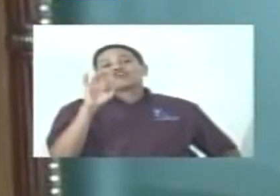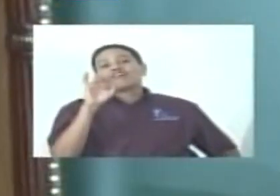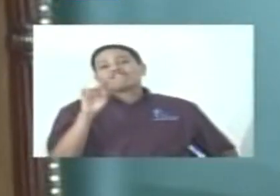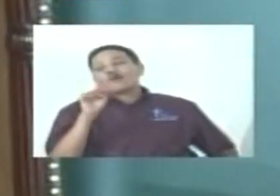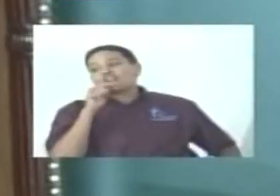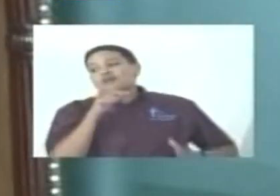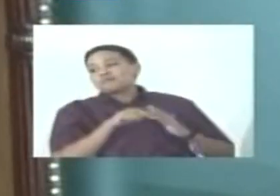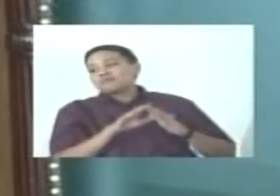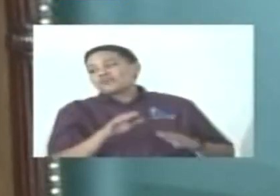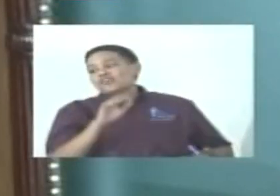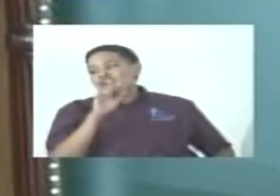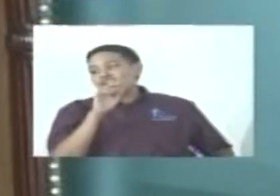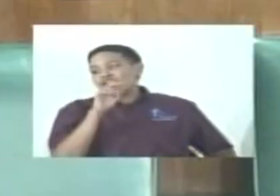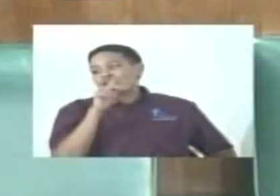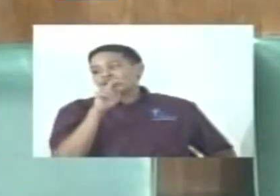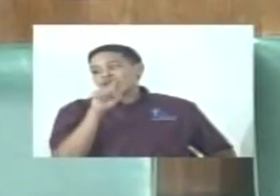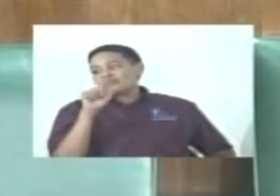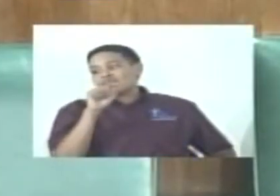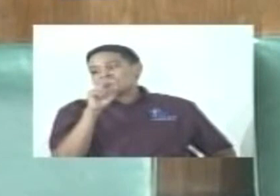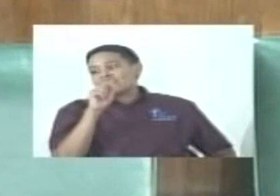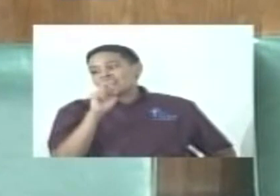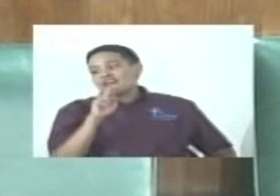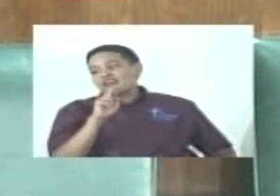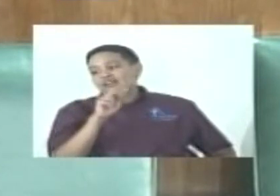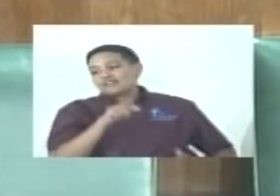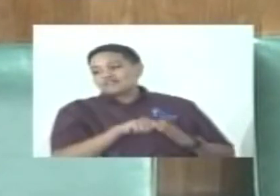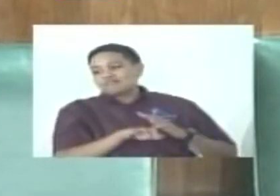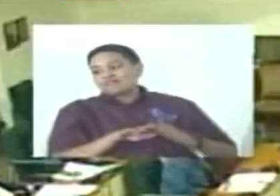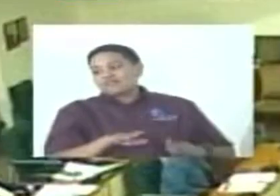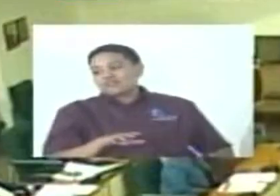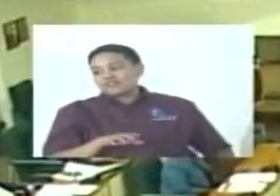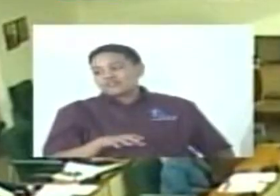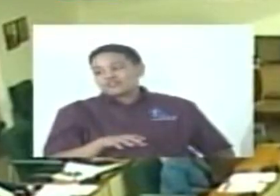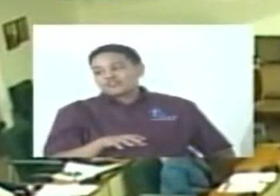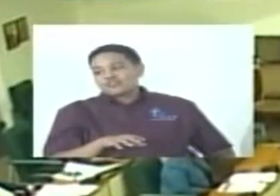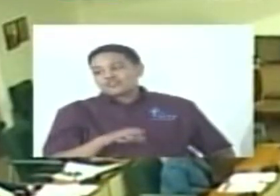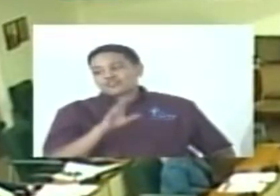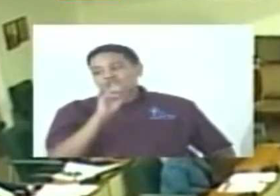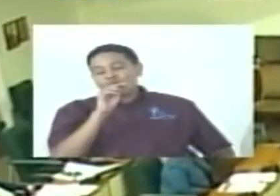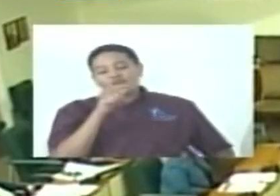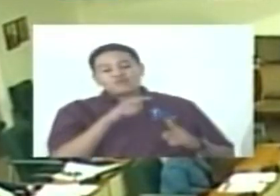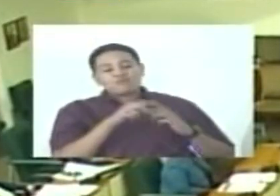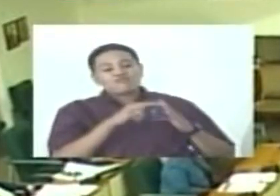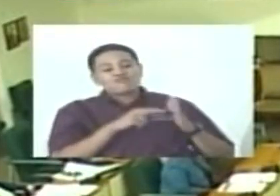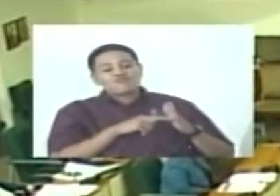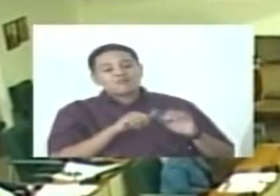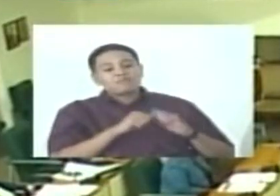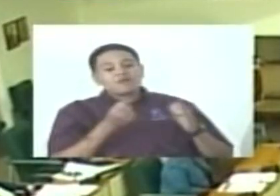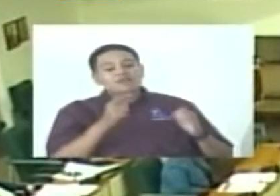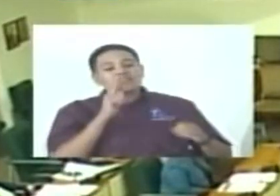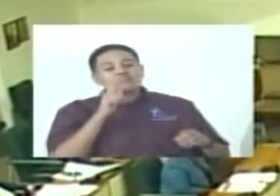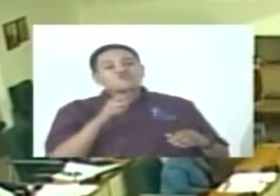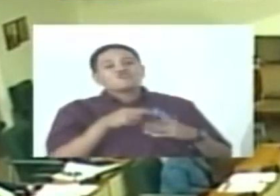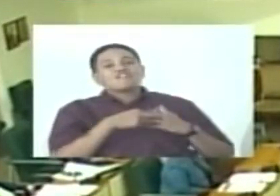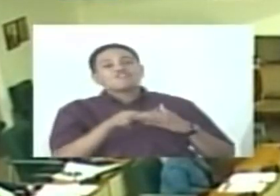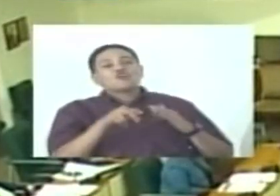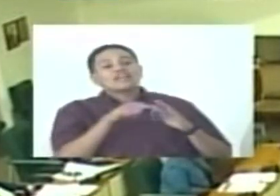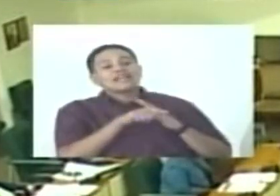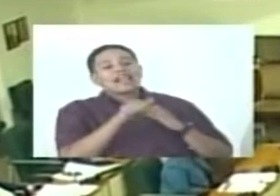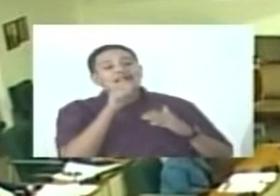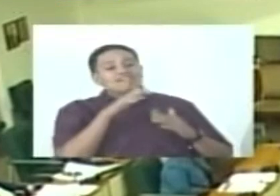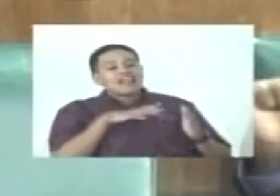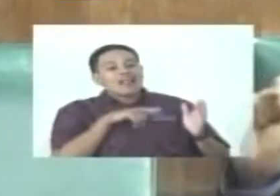road. Mr. President, no, it's okay. No, it's okay. You refer to the killing of the lady as murder. You want me to